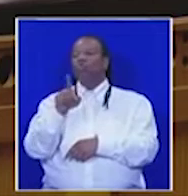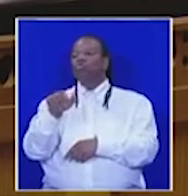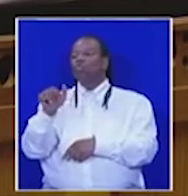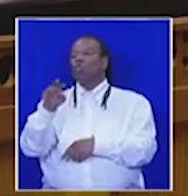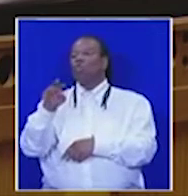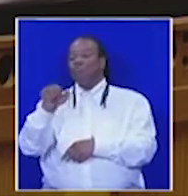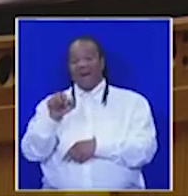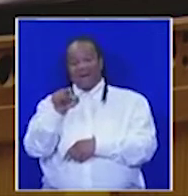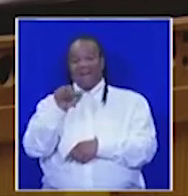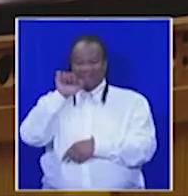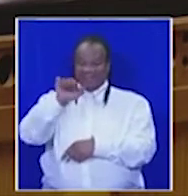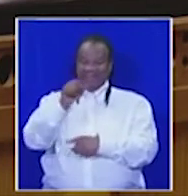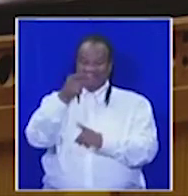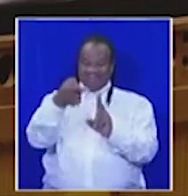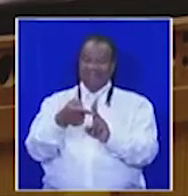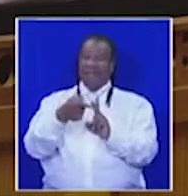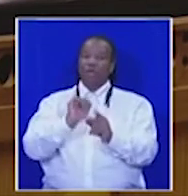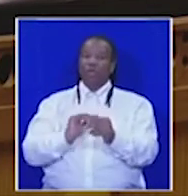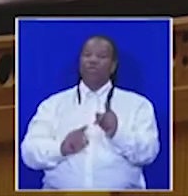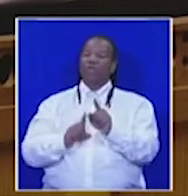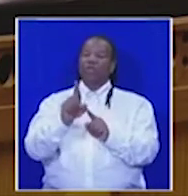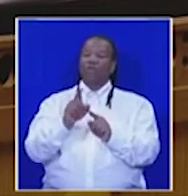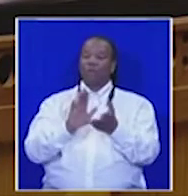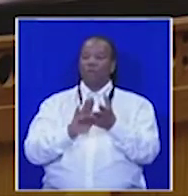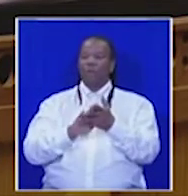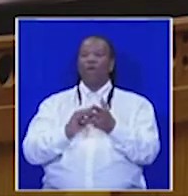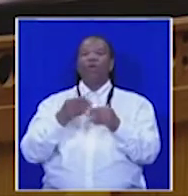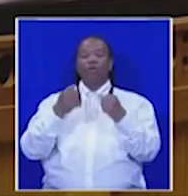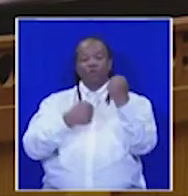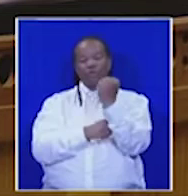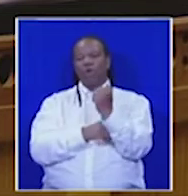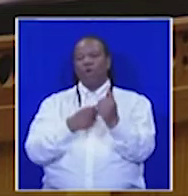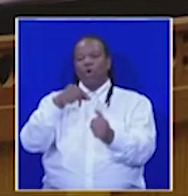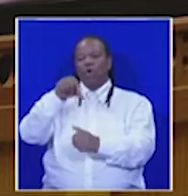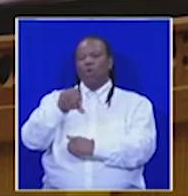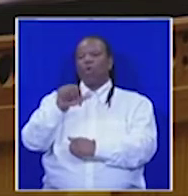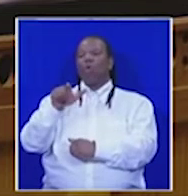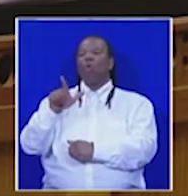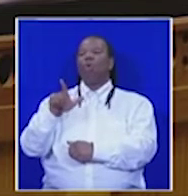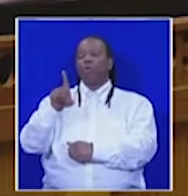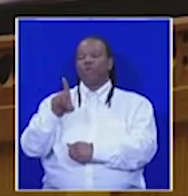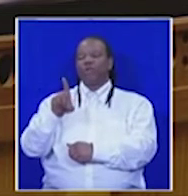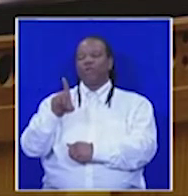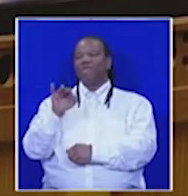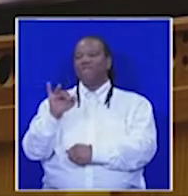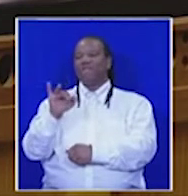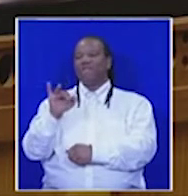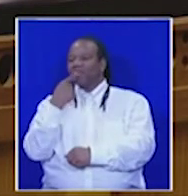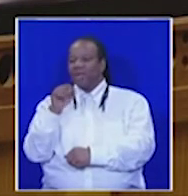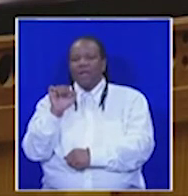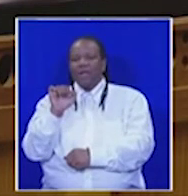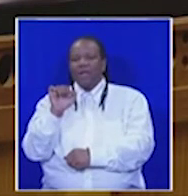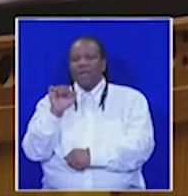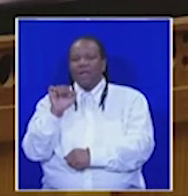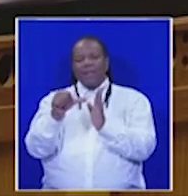successful industrialist under this program. Goldfield has said publicly it was given a list of people that it should empower,